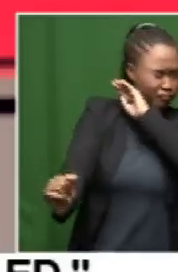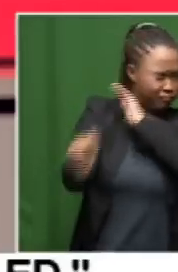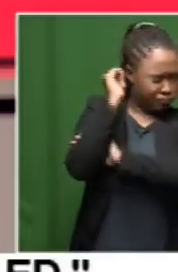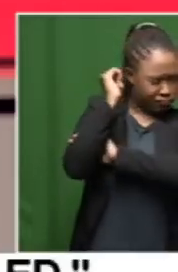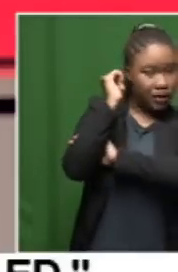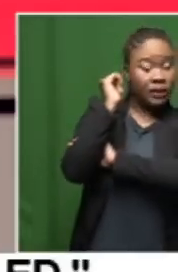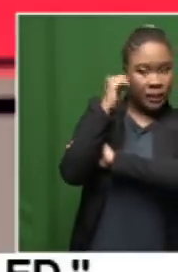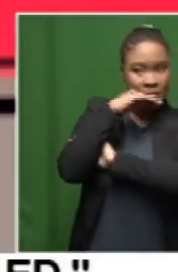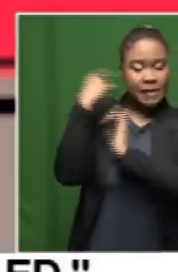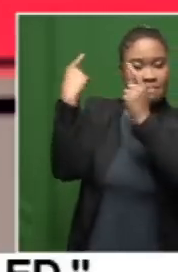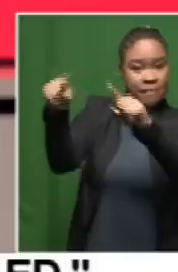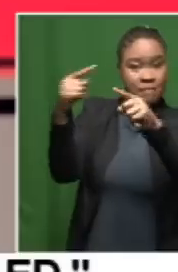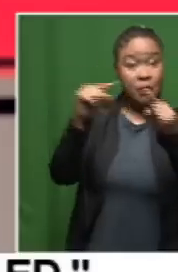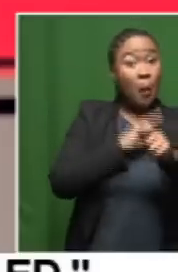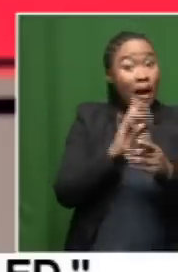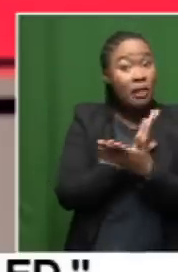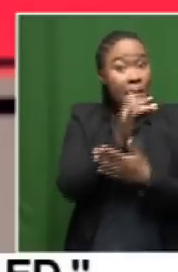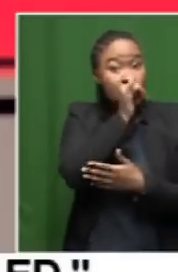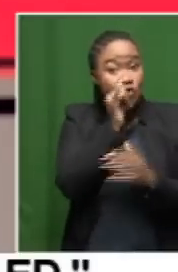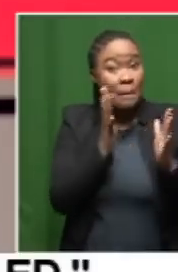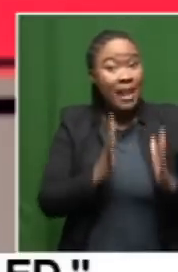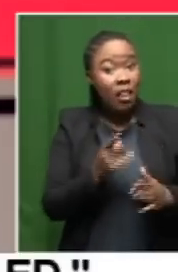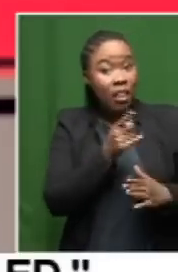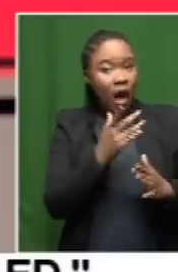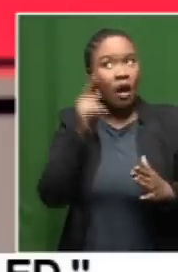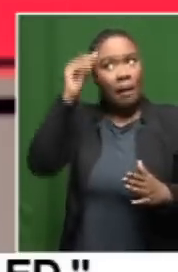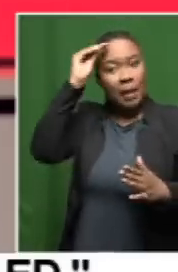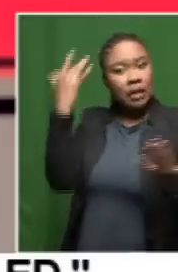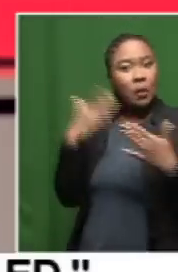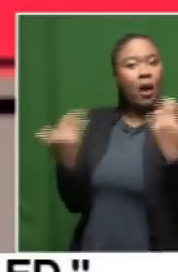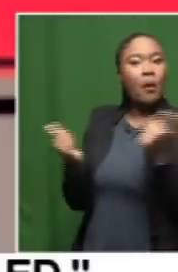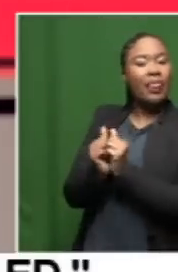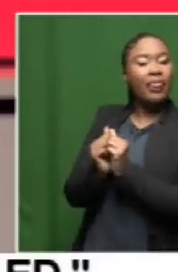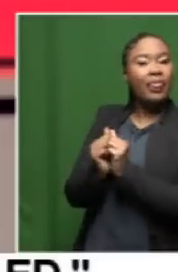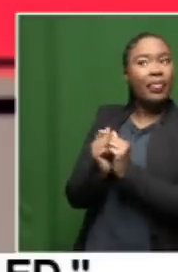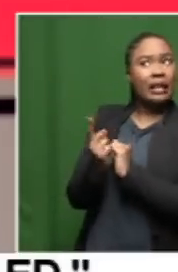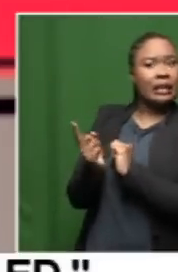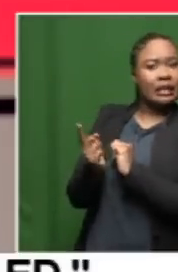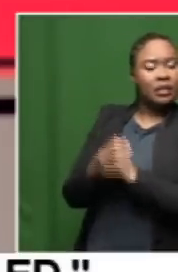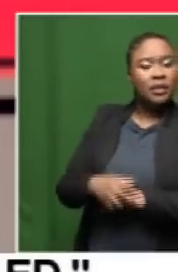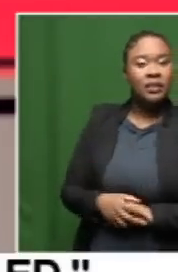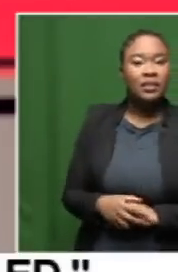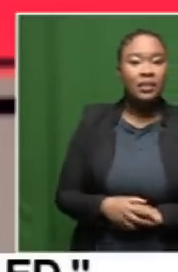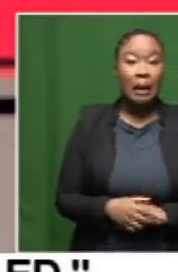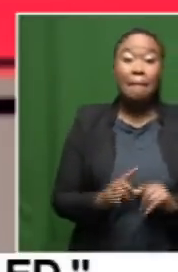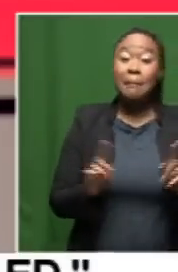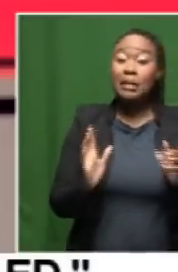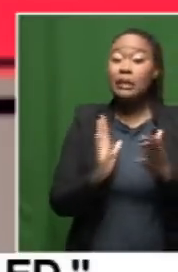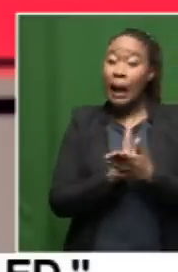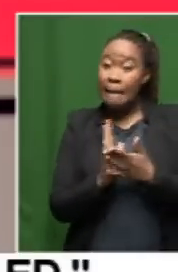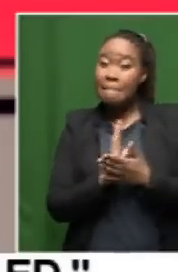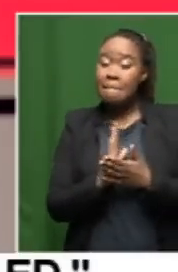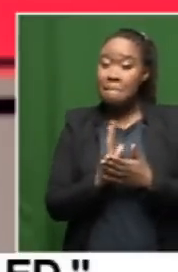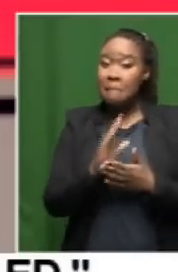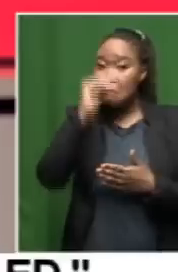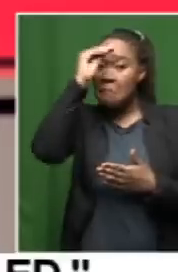also work sometimes with the police, and overwhelming the good working policemen and women in such kind of communities. So we'll